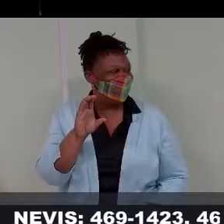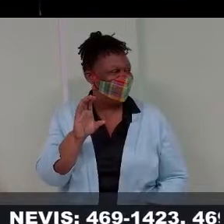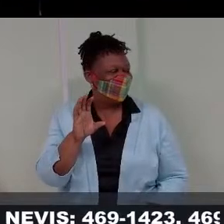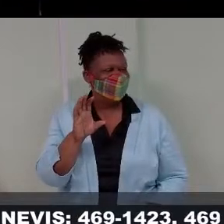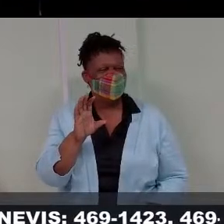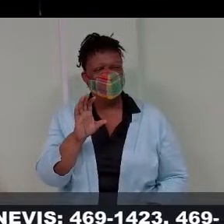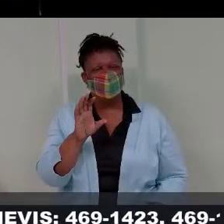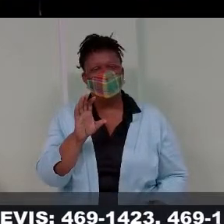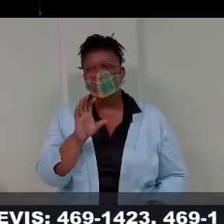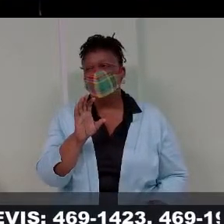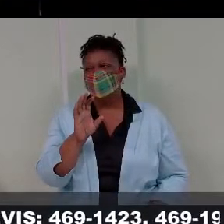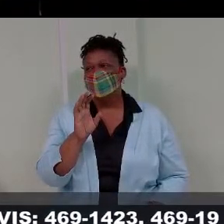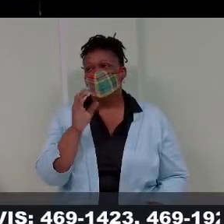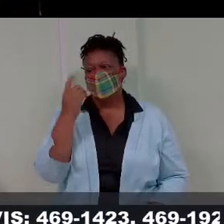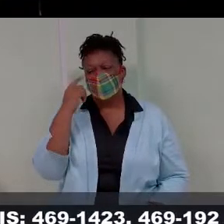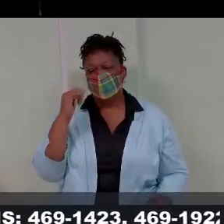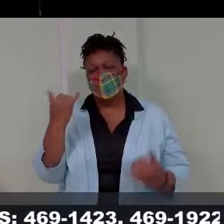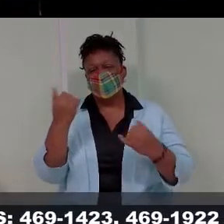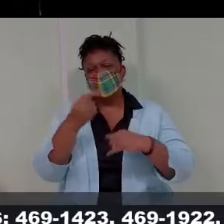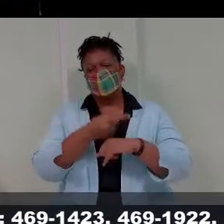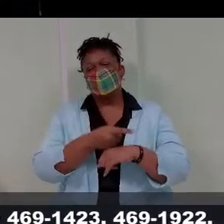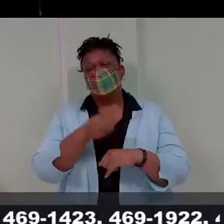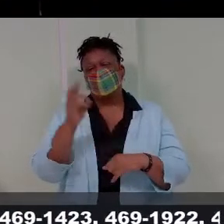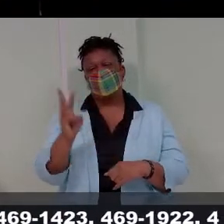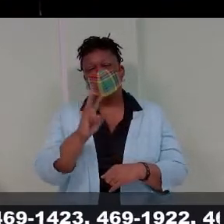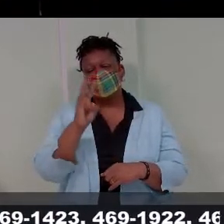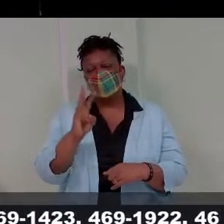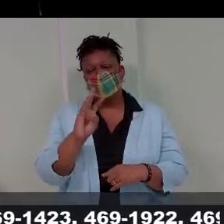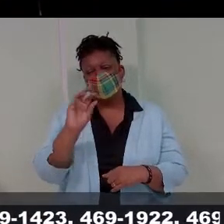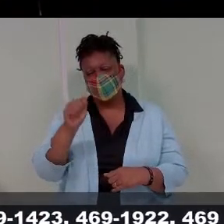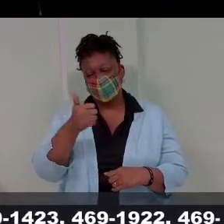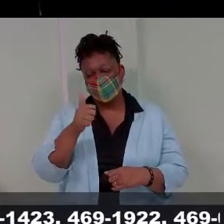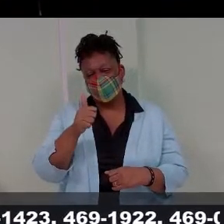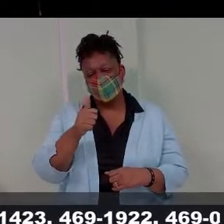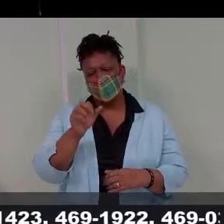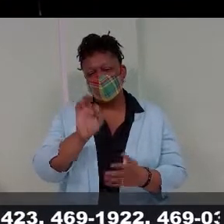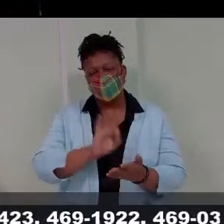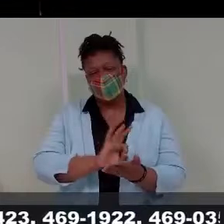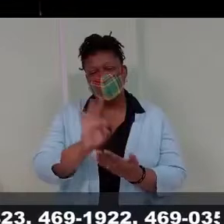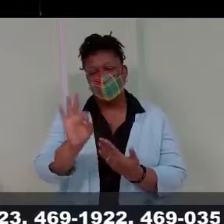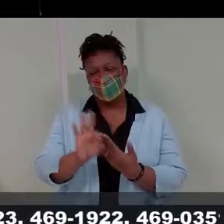COVID-19 for today, Wednesday, the 10th of February,